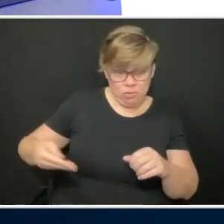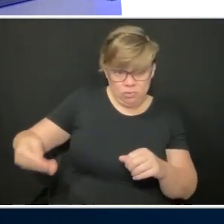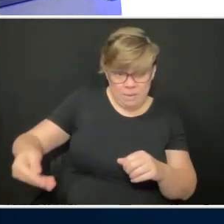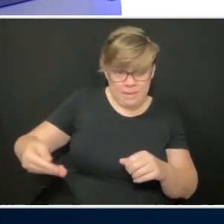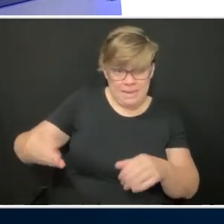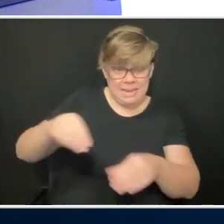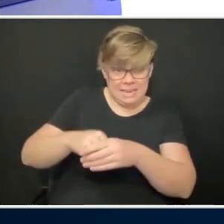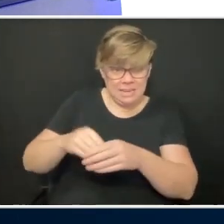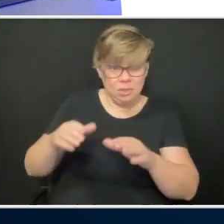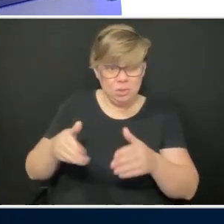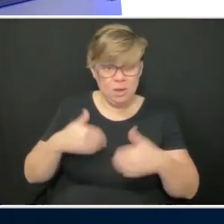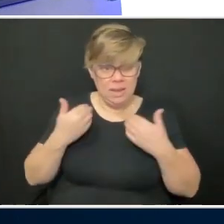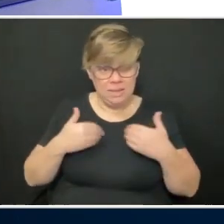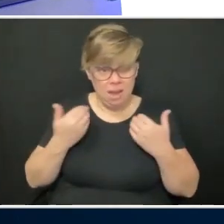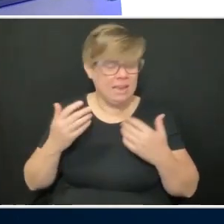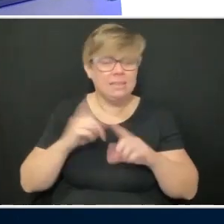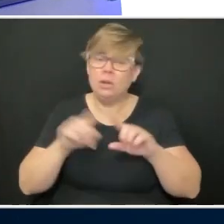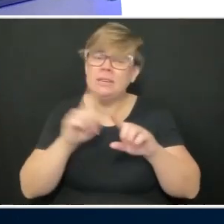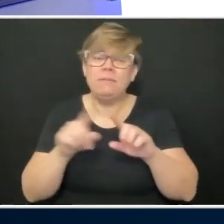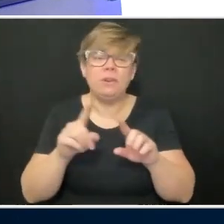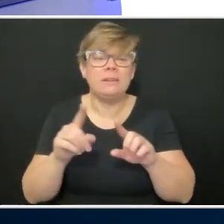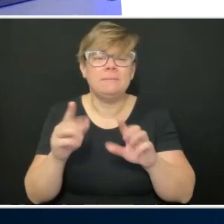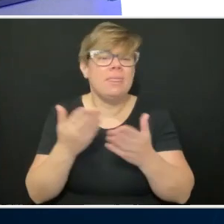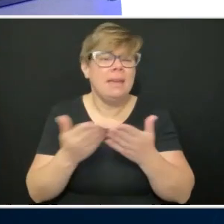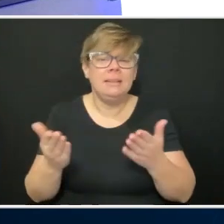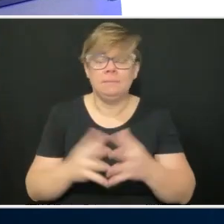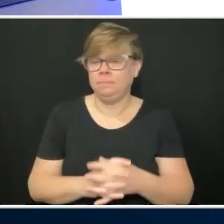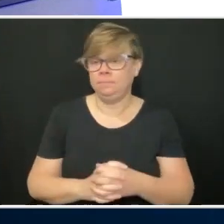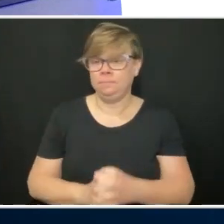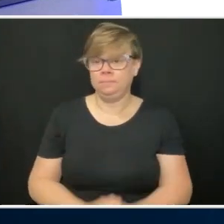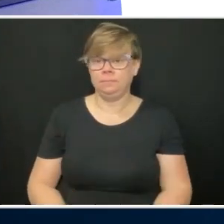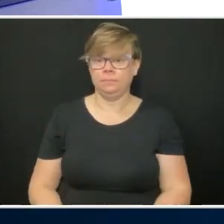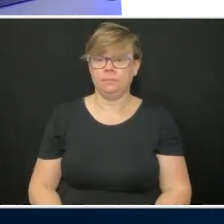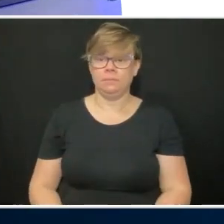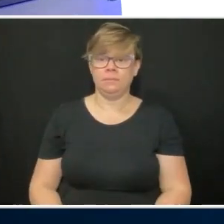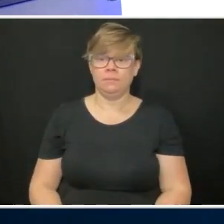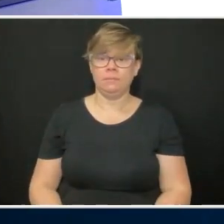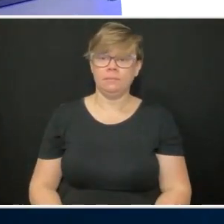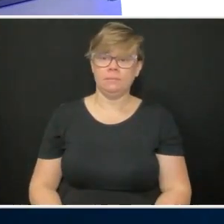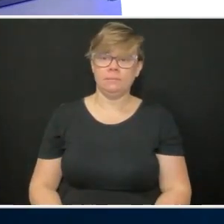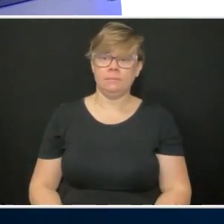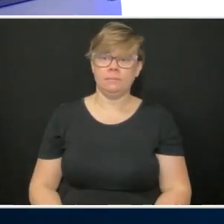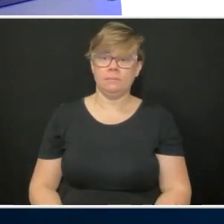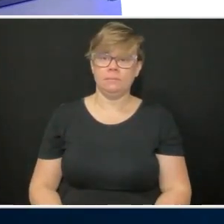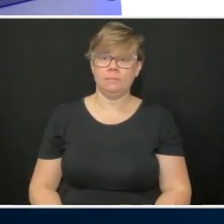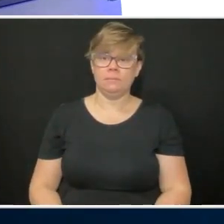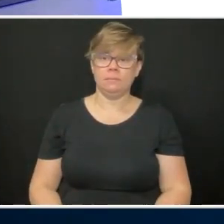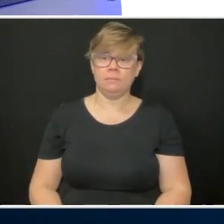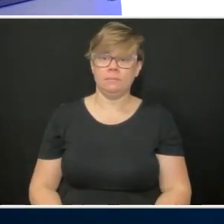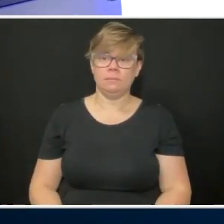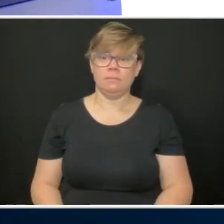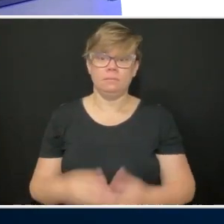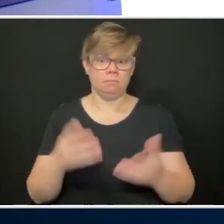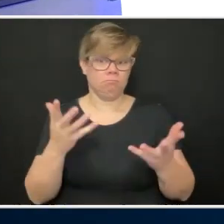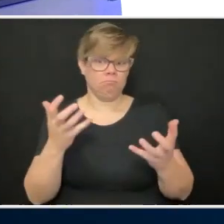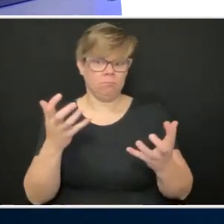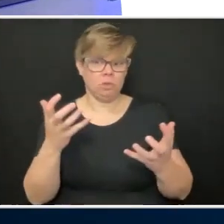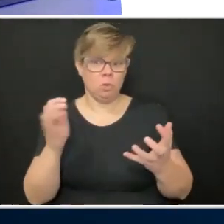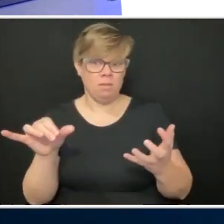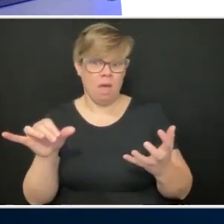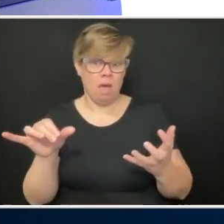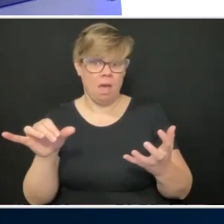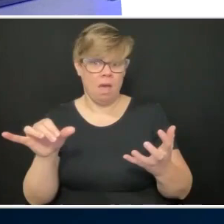different criteria? Is there something you prefer? Do the argue on that, or